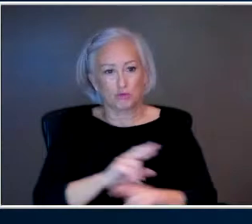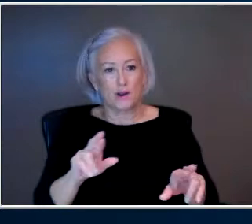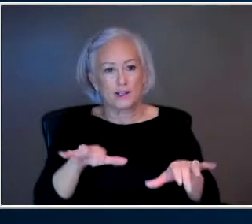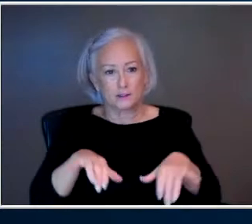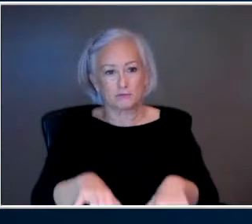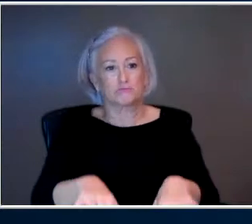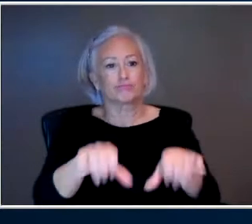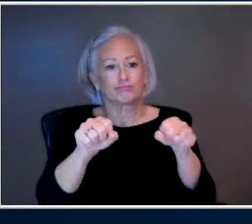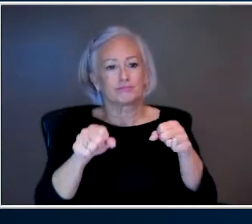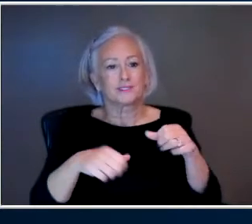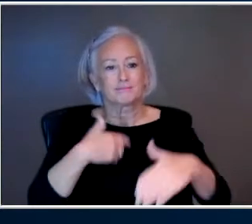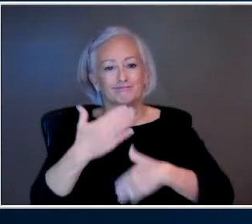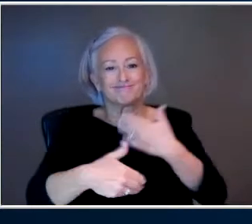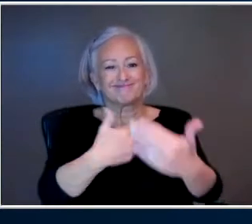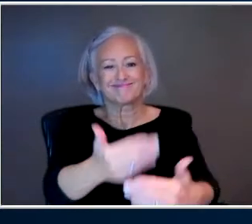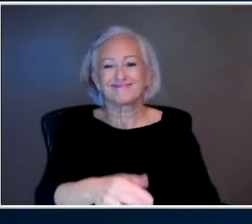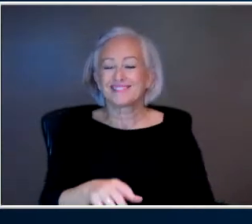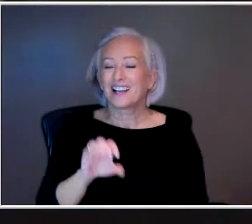Edie, what's the takeaway?